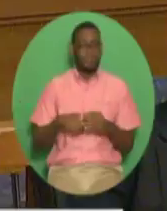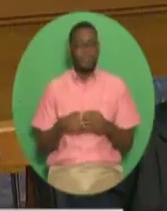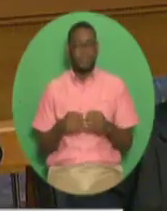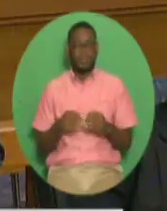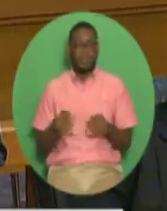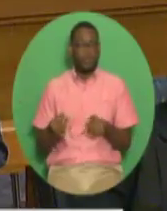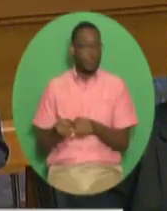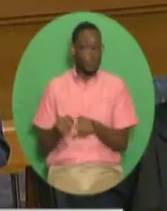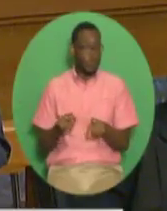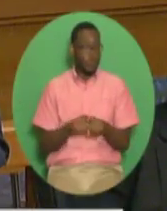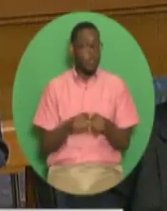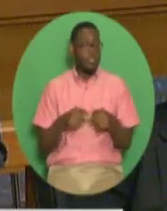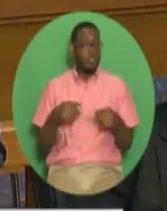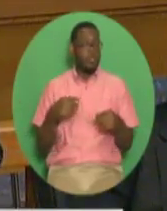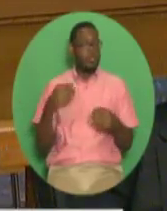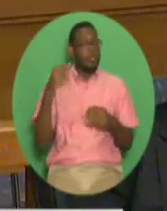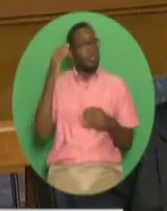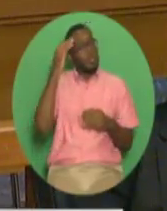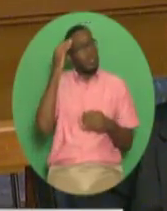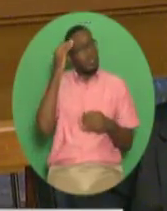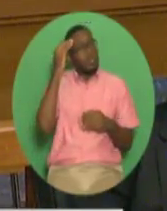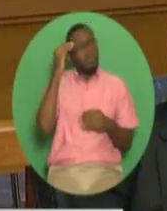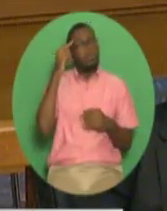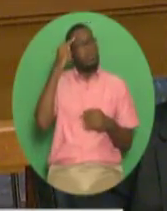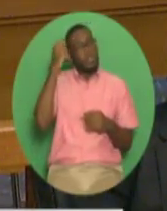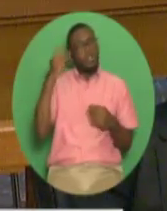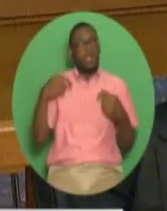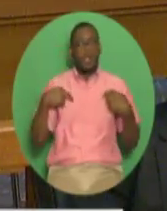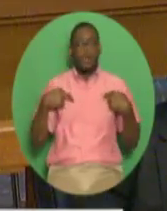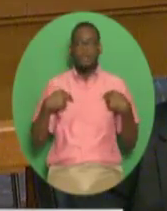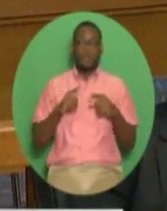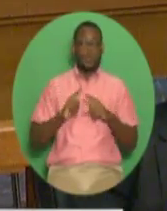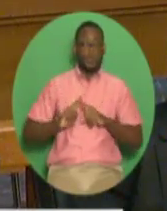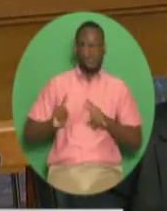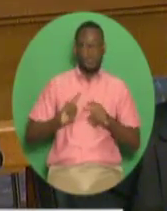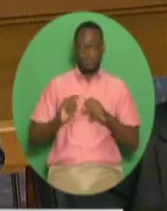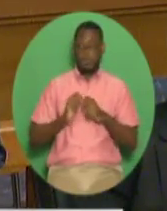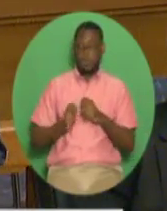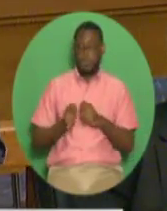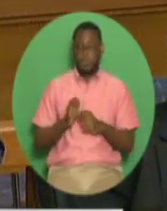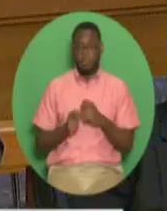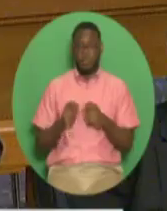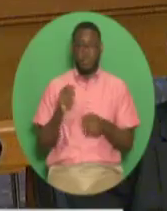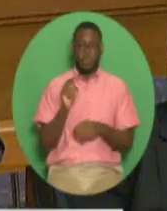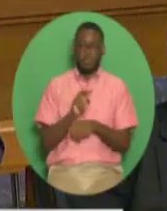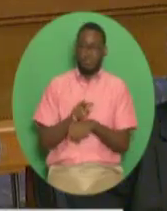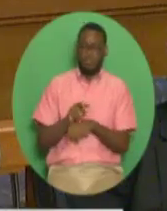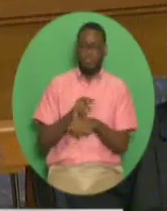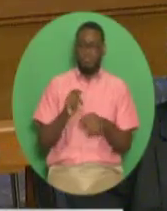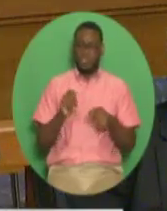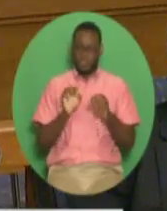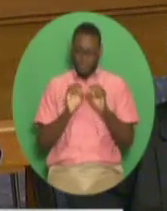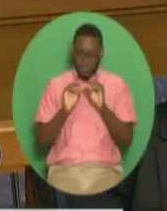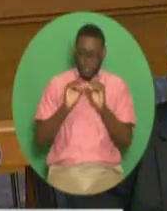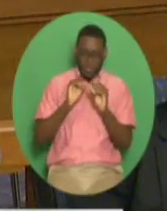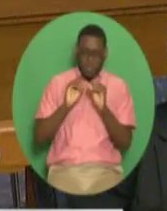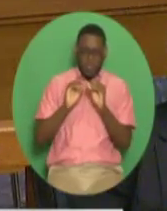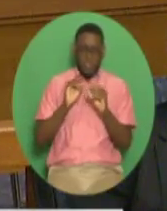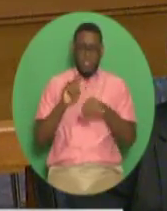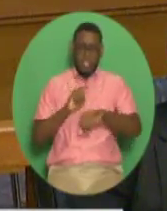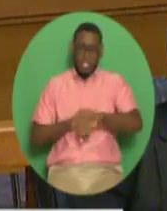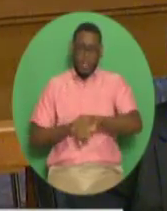told that because of issues with supervision, that some of the flexi time arrangements have been